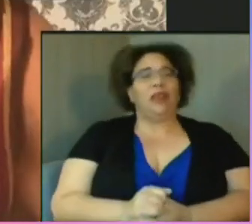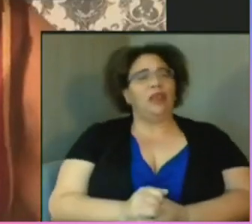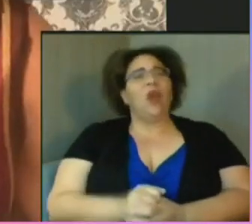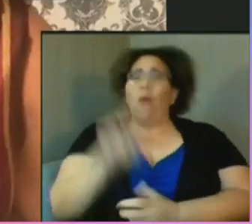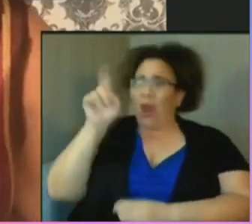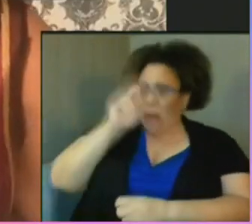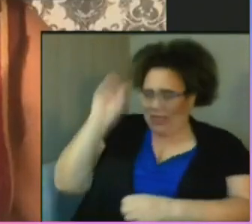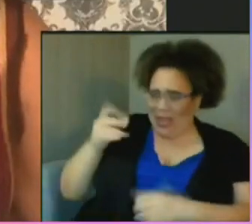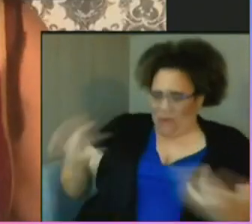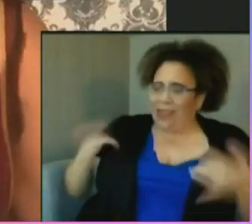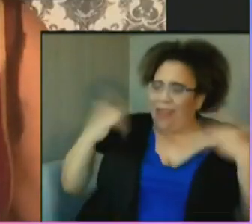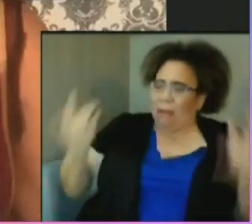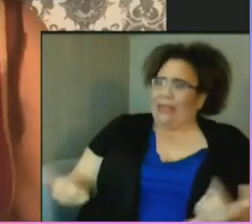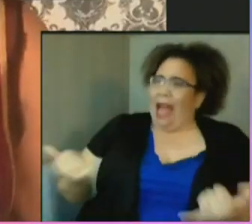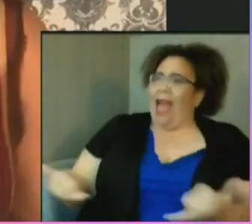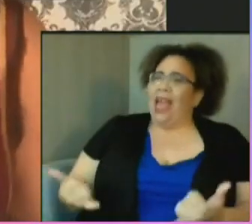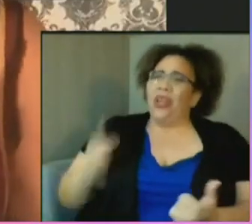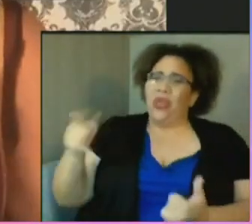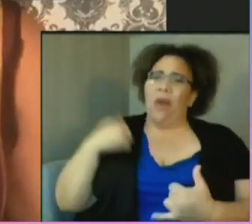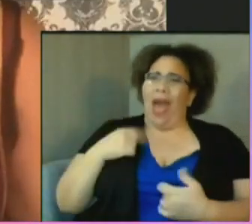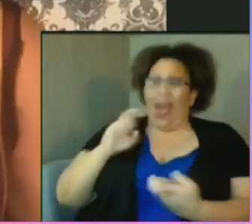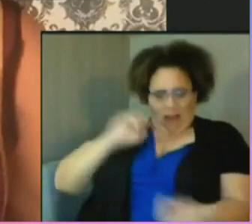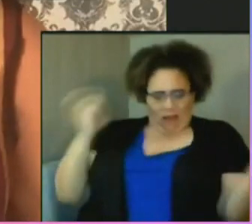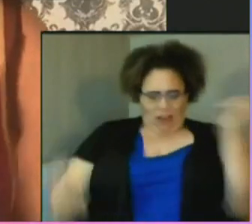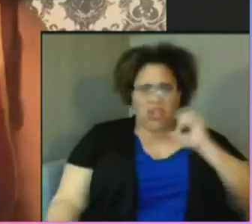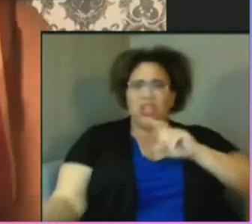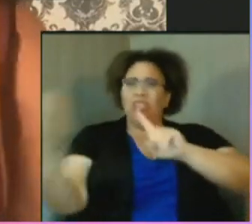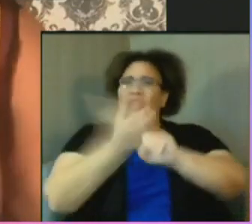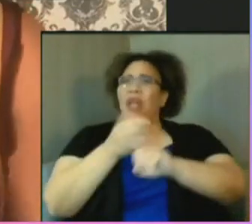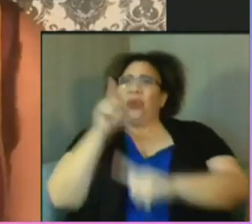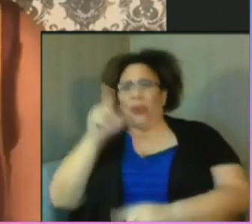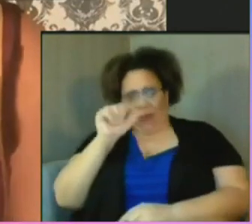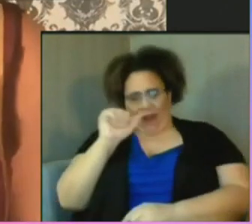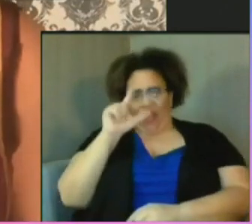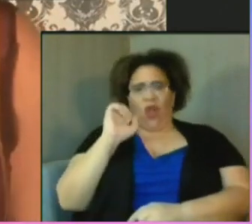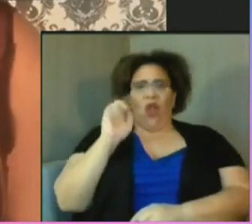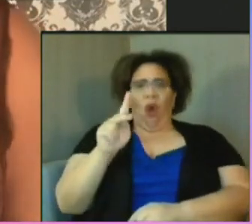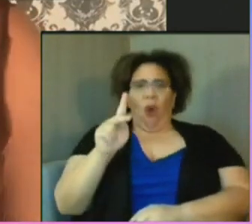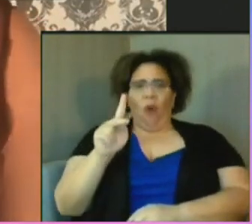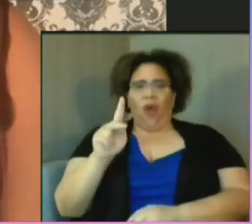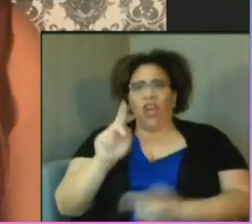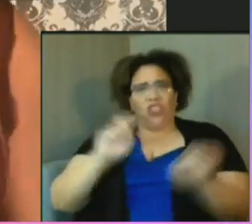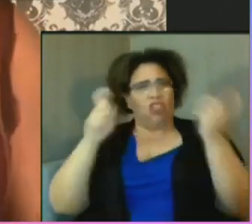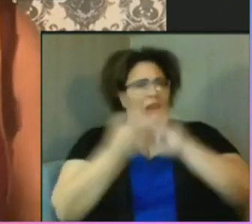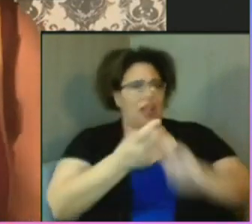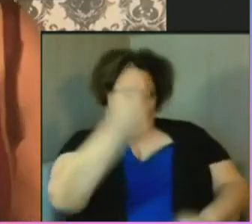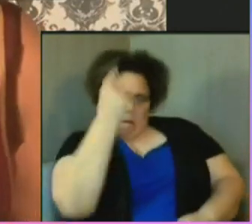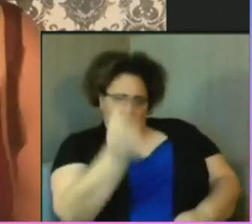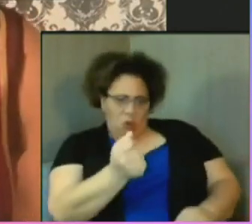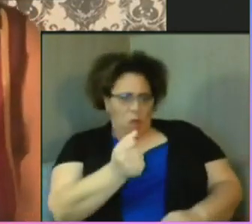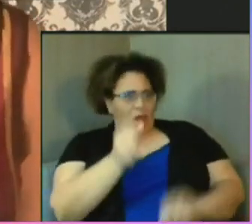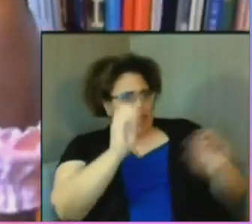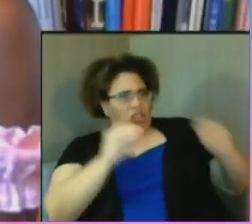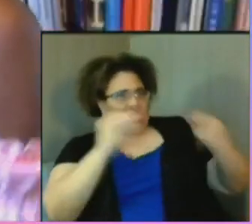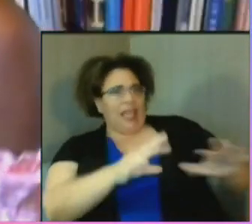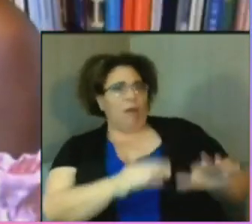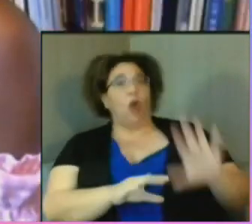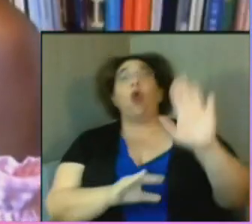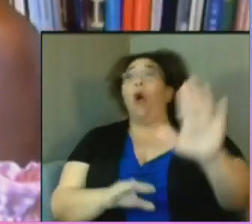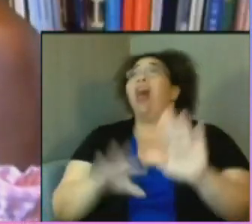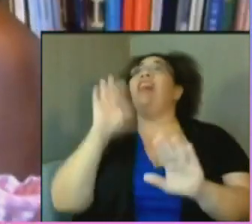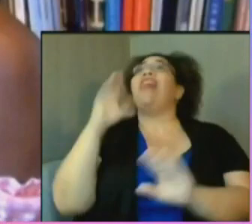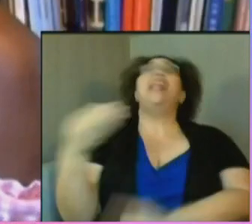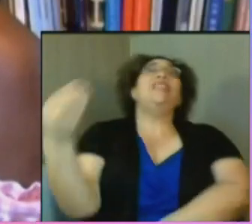tonight? You also had a like costume change. You and Alok, like in the middle, boom, Shazam. But you know what? That's the power of transness,